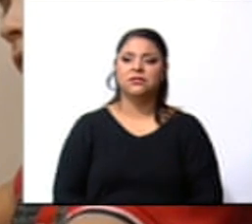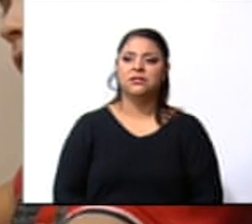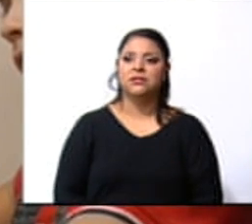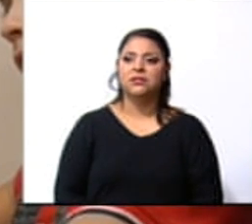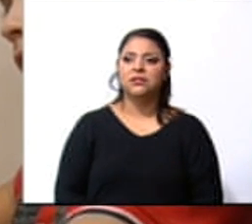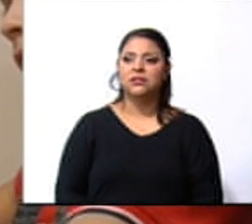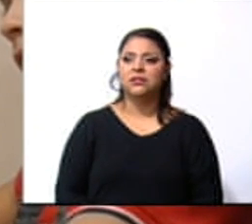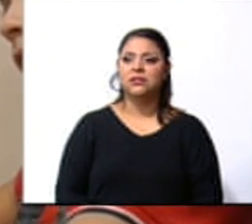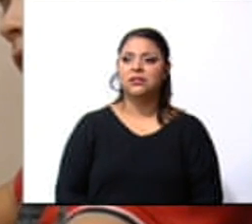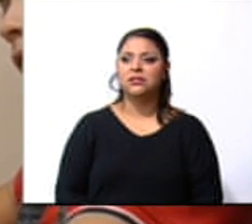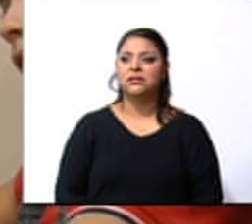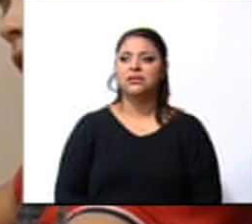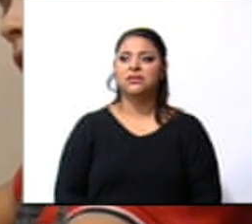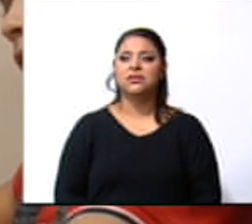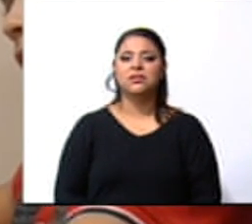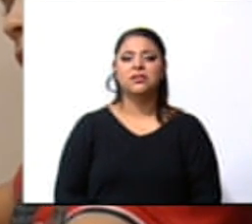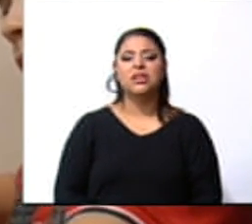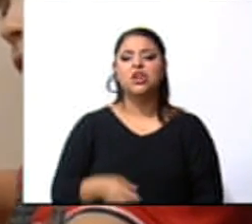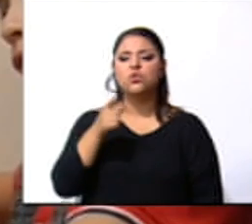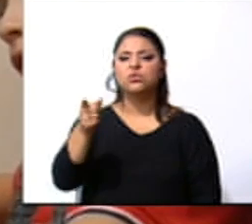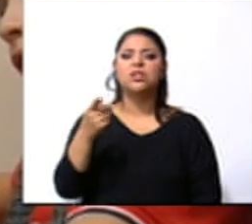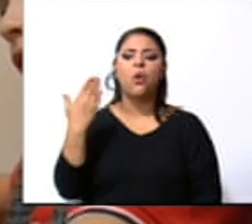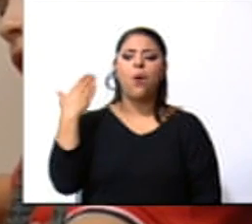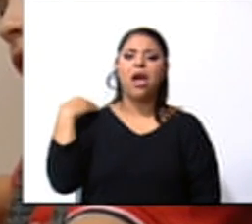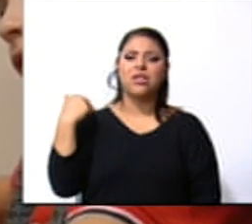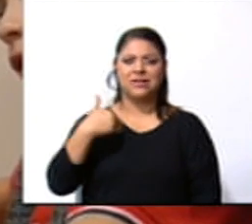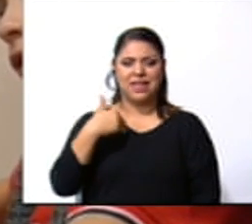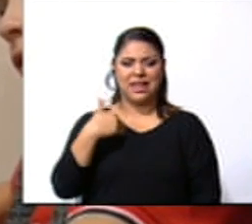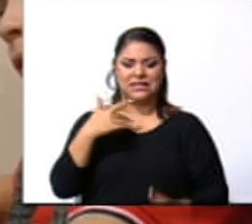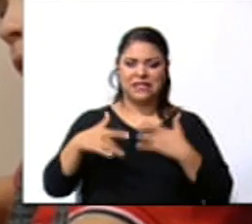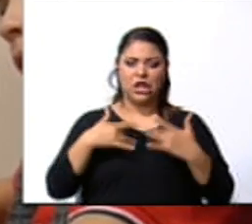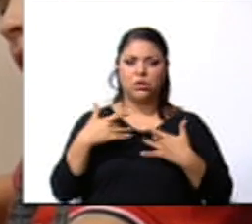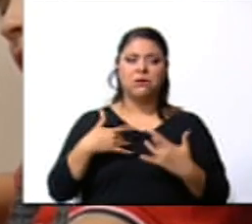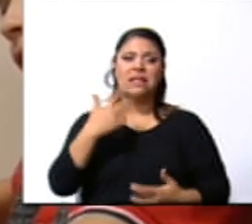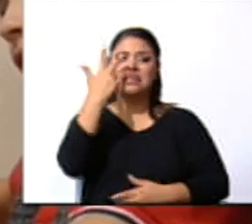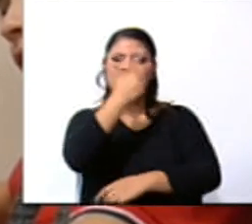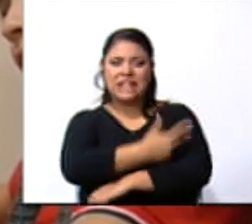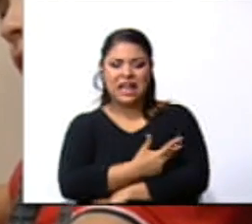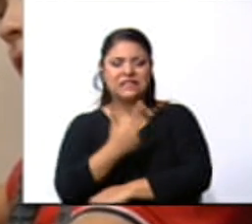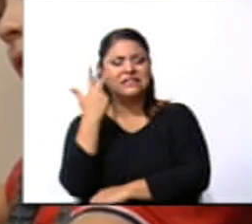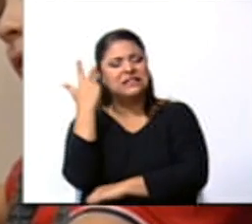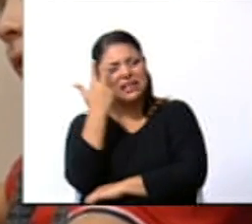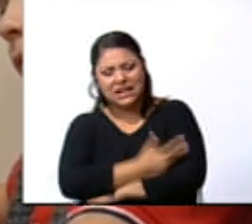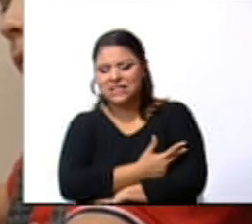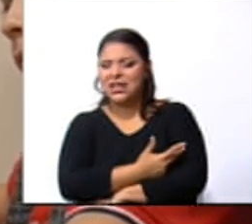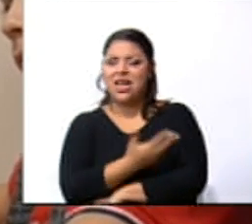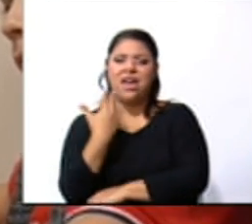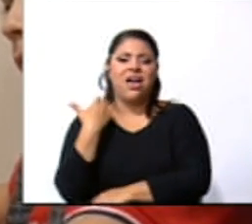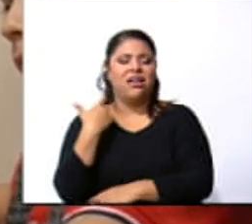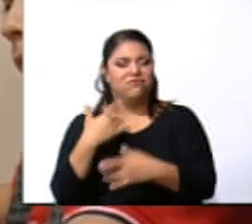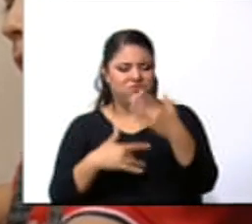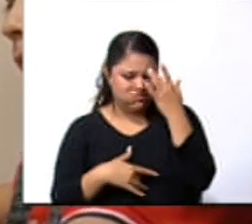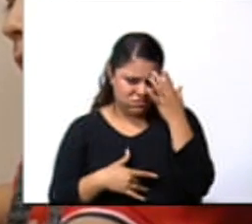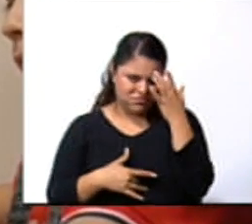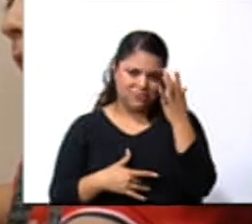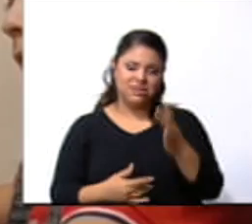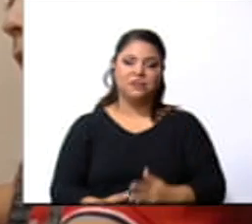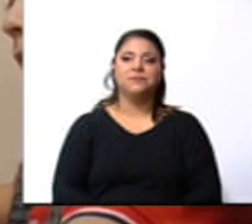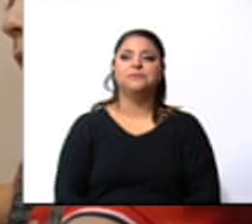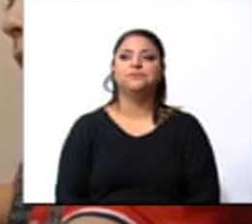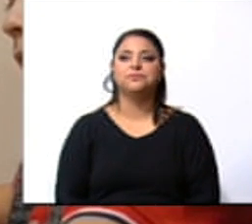How many days have you been with these symptoms? 3 days, doctor, 3 days.